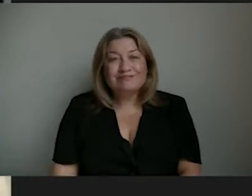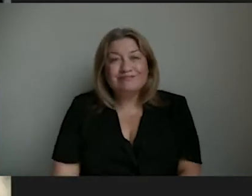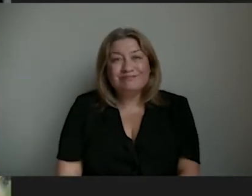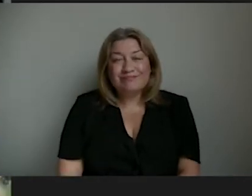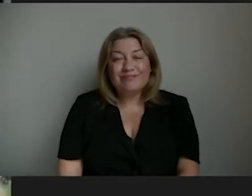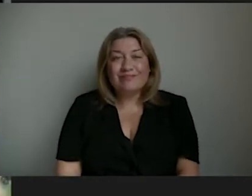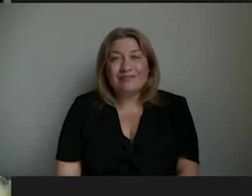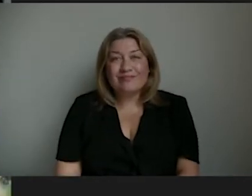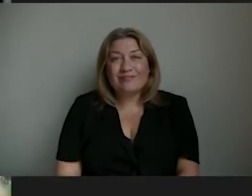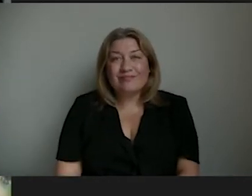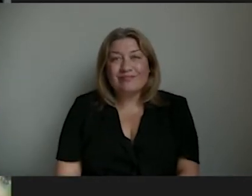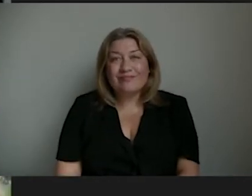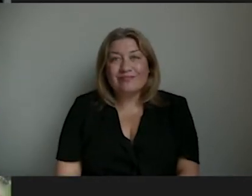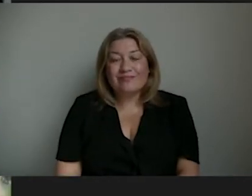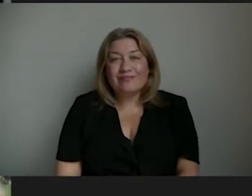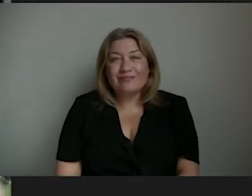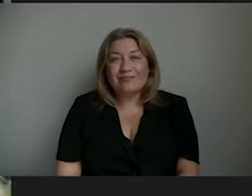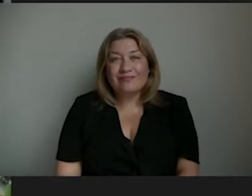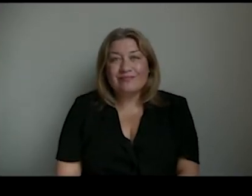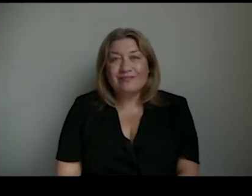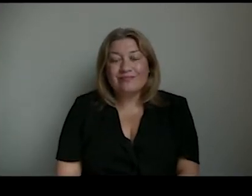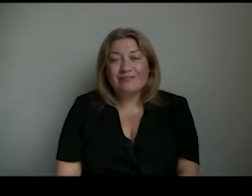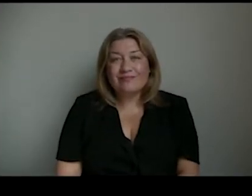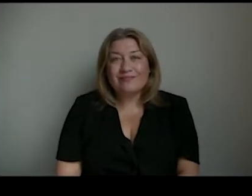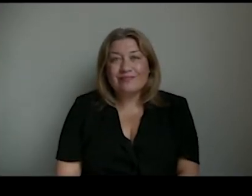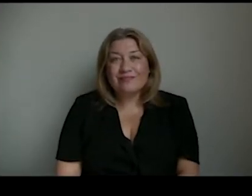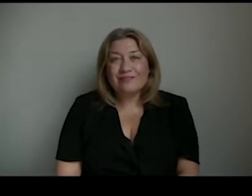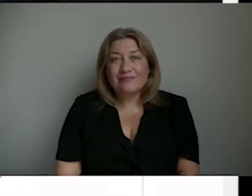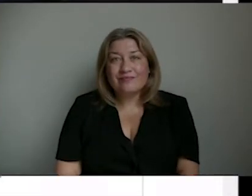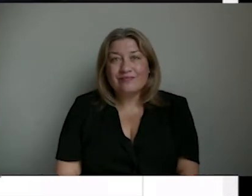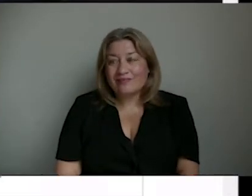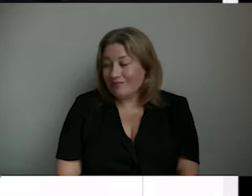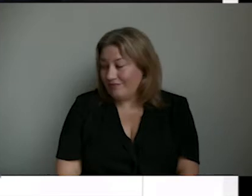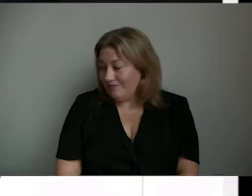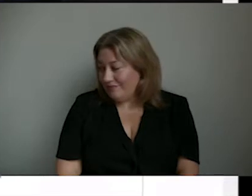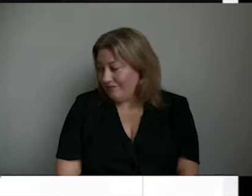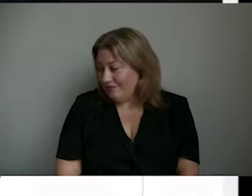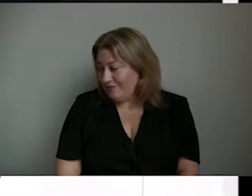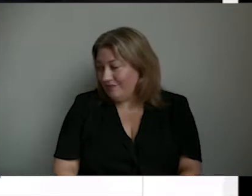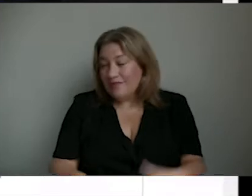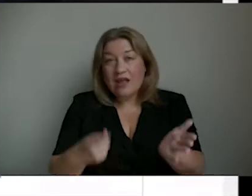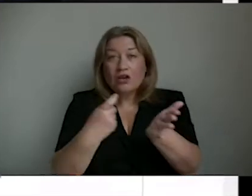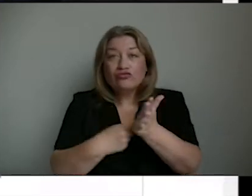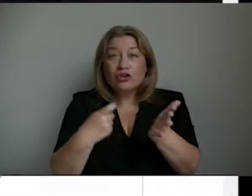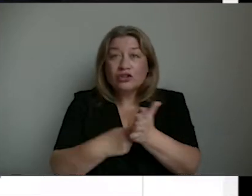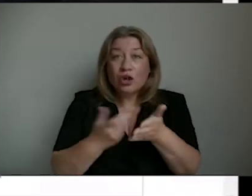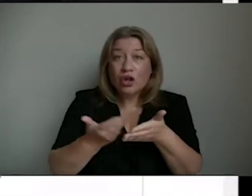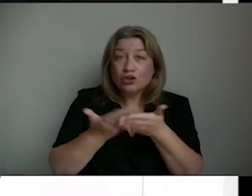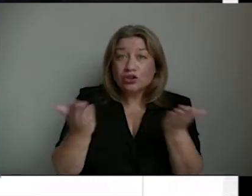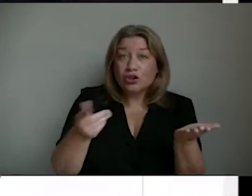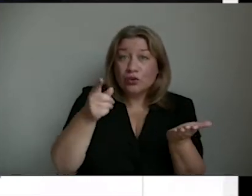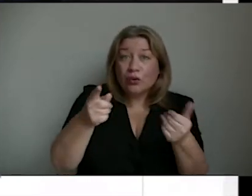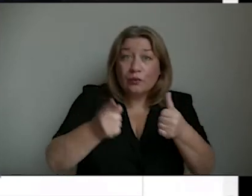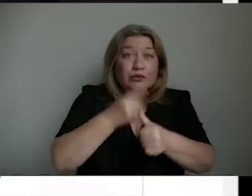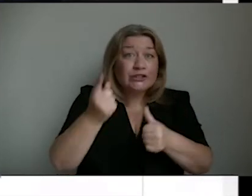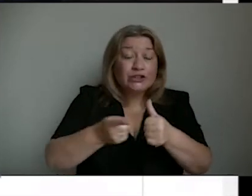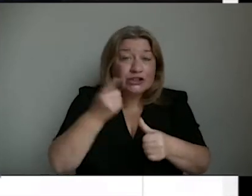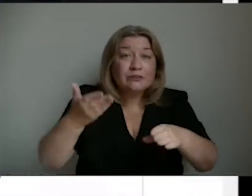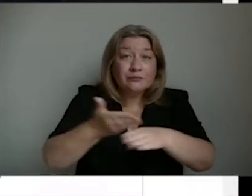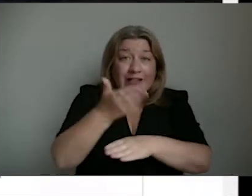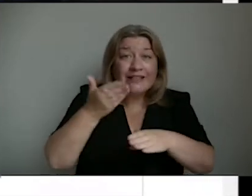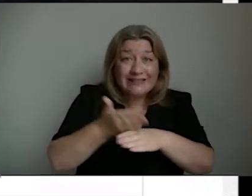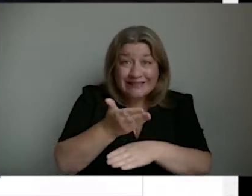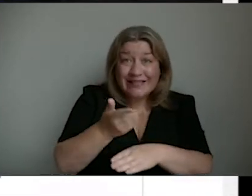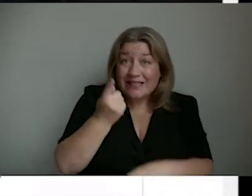let us know, or get in contact with someone from the apprenticeship team. Russell's now just going to show you where you can